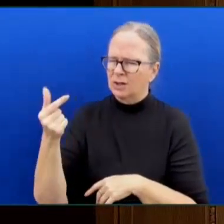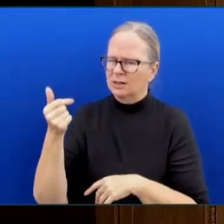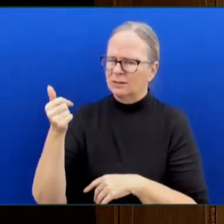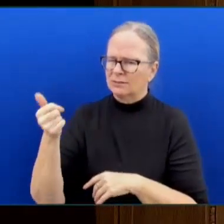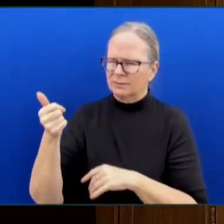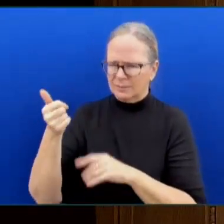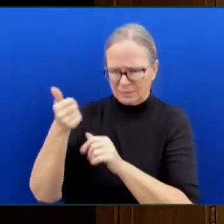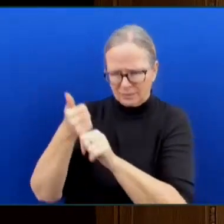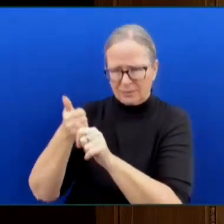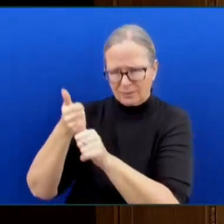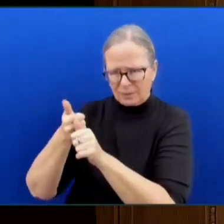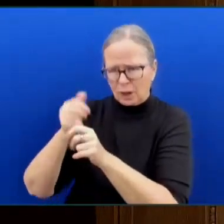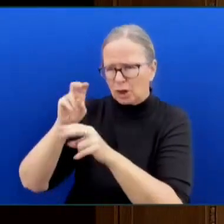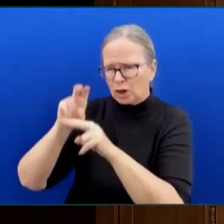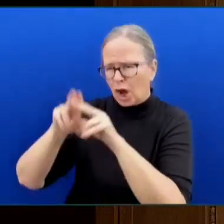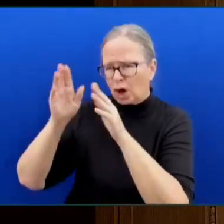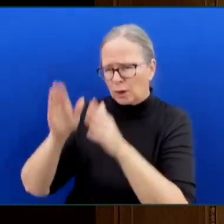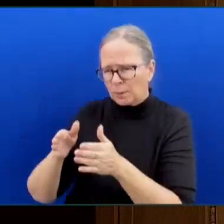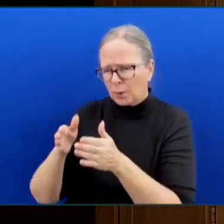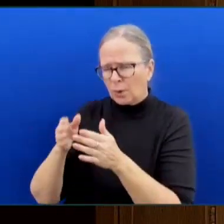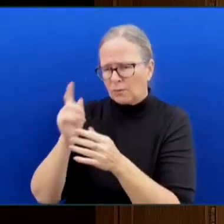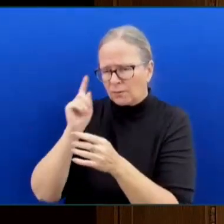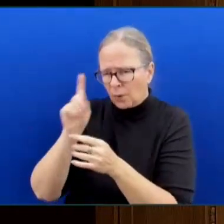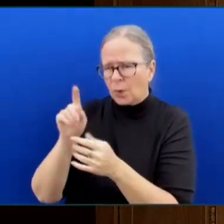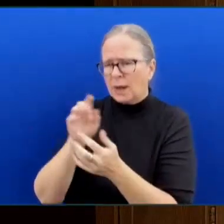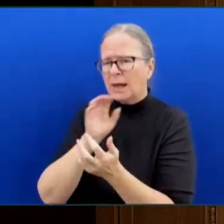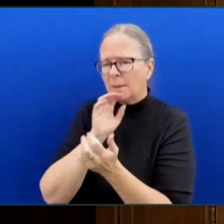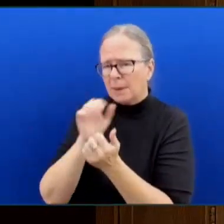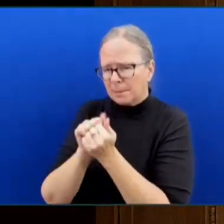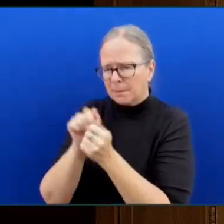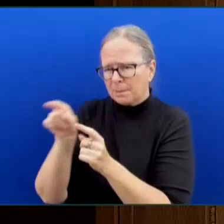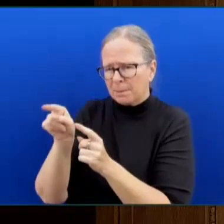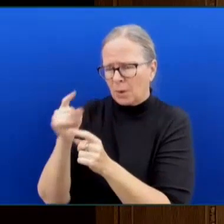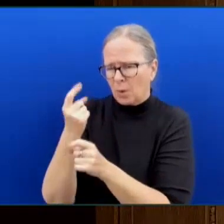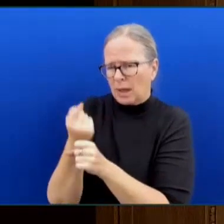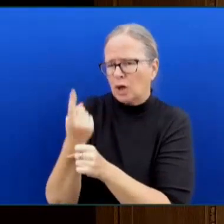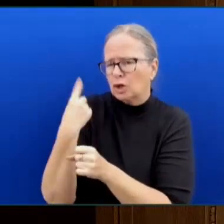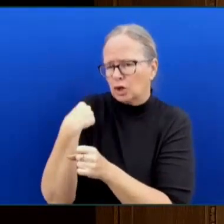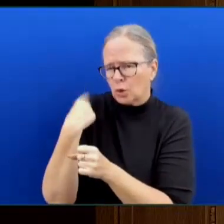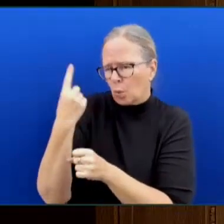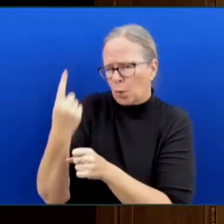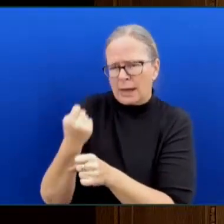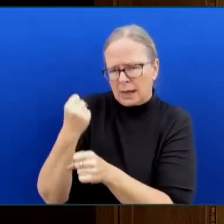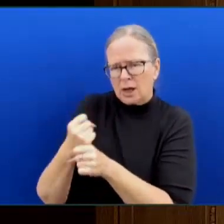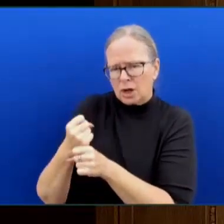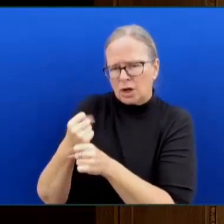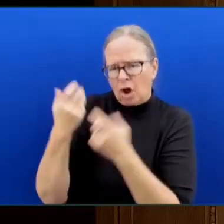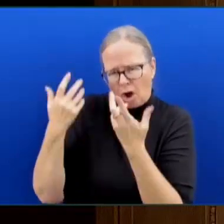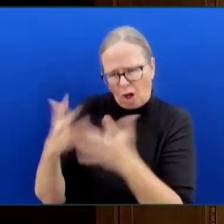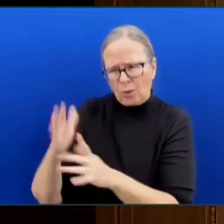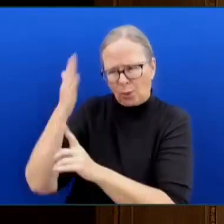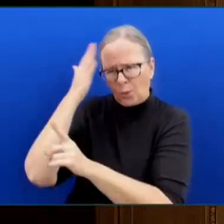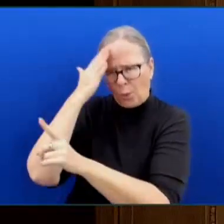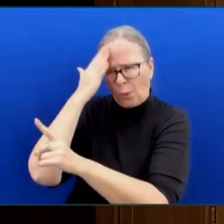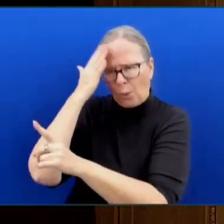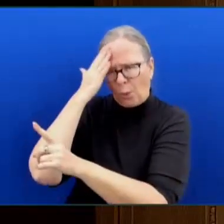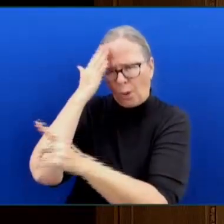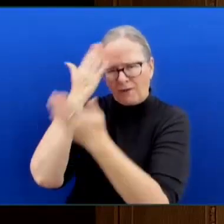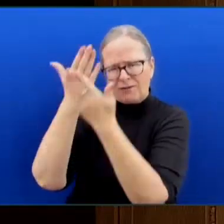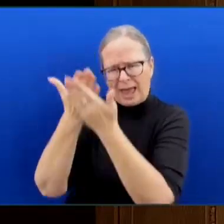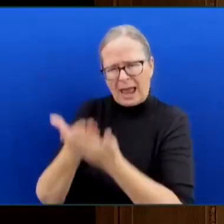ago heard evidence, quote, Dolph is buying drugs from the dark web, having them checked, boxing them up, and letting people have